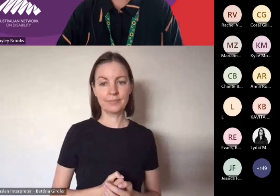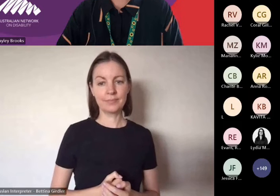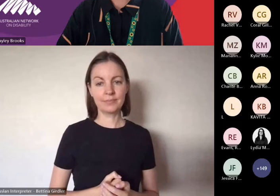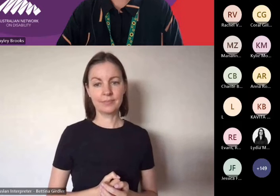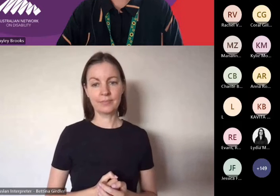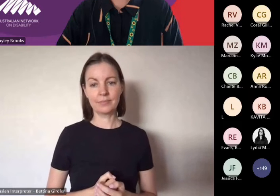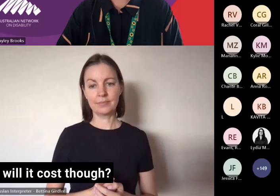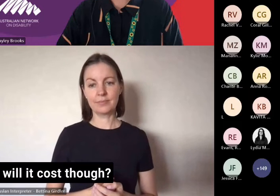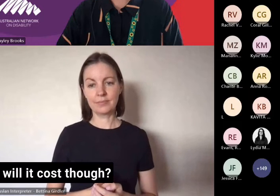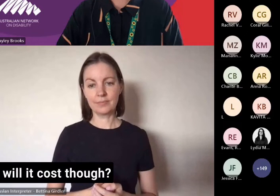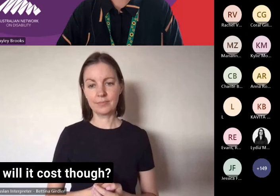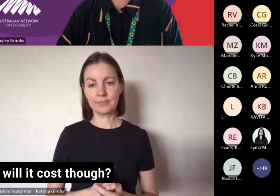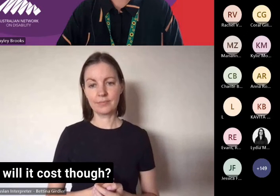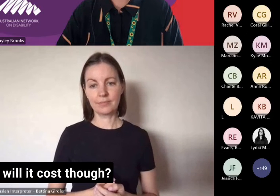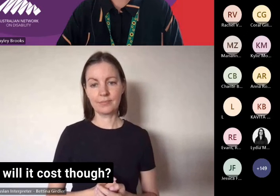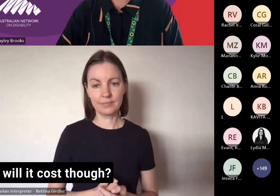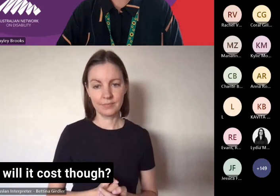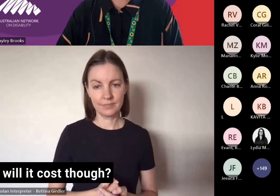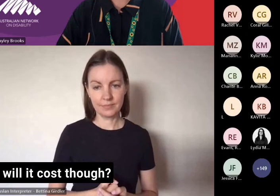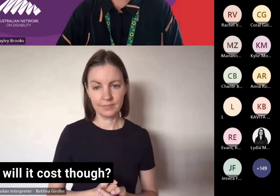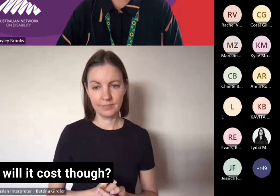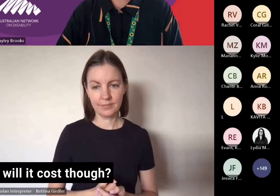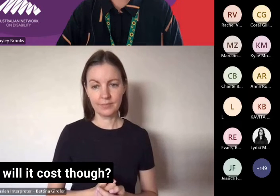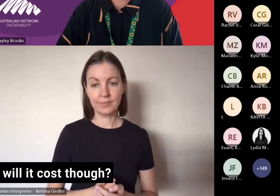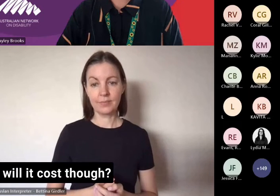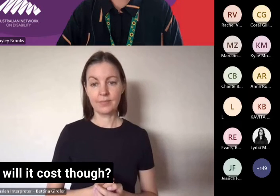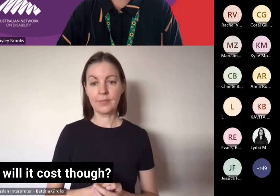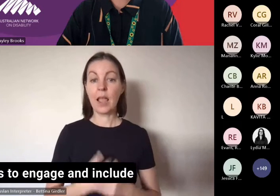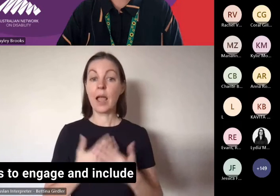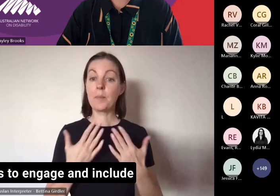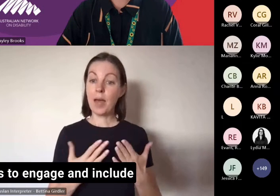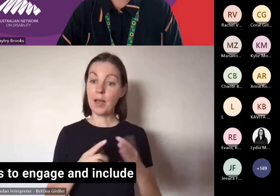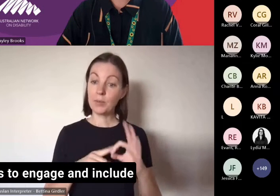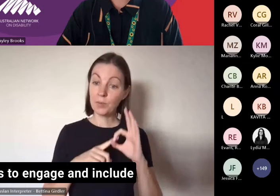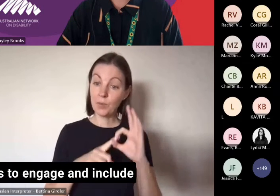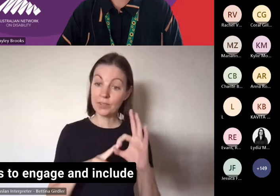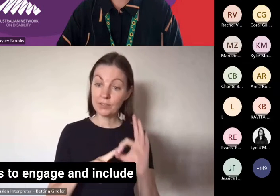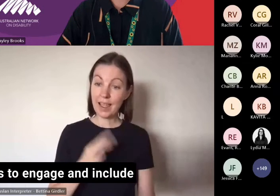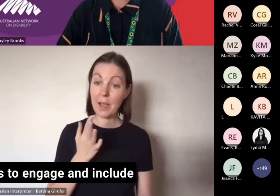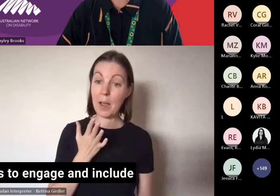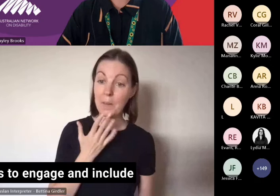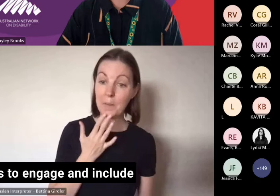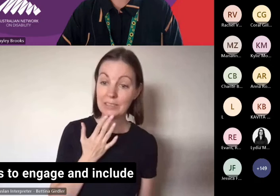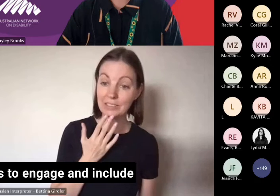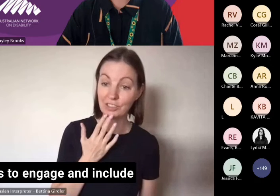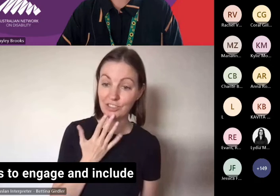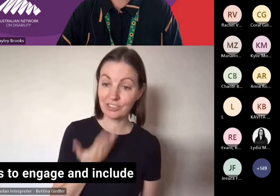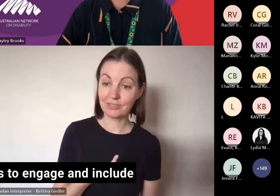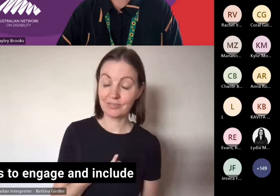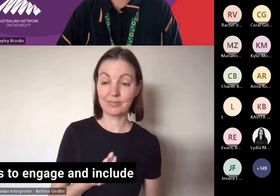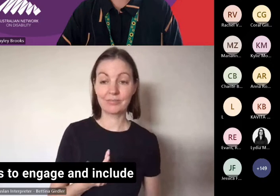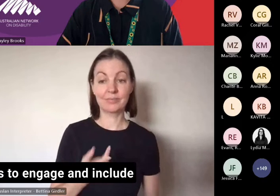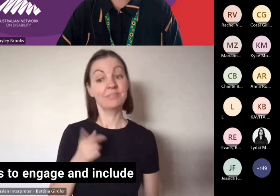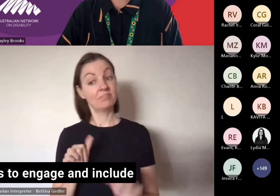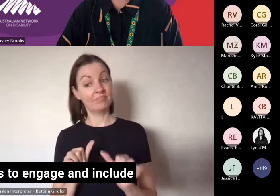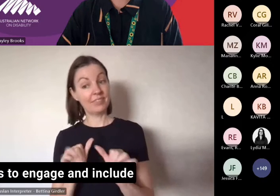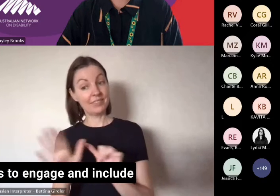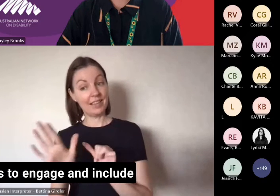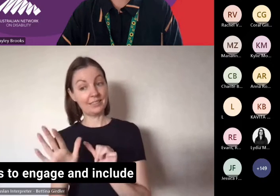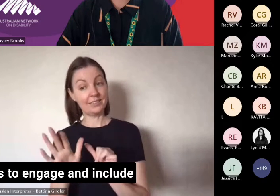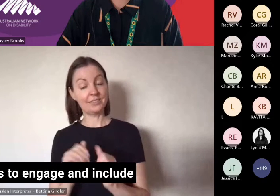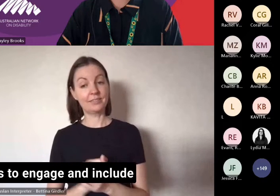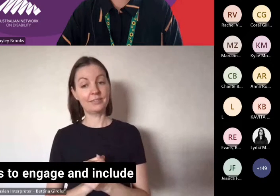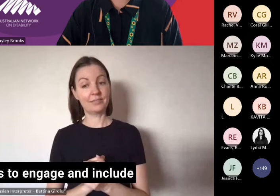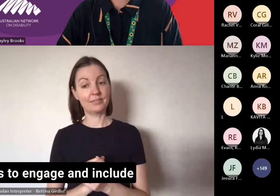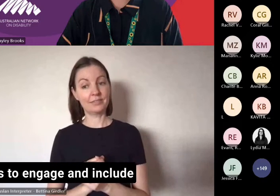How much will it cost though? So it's fabulous